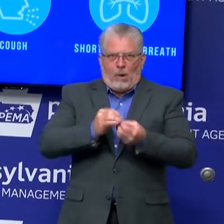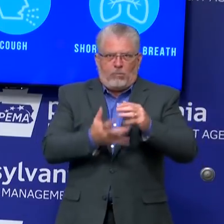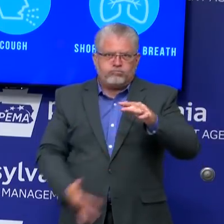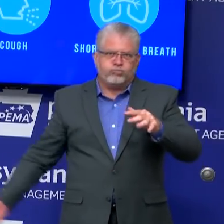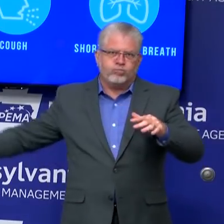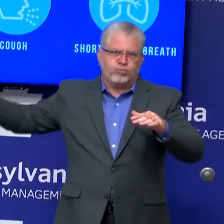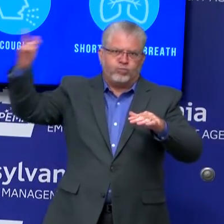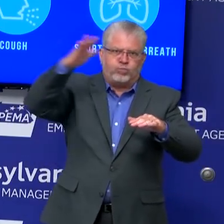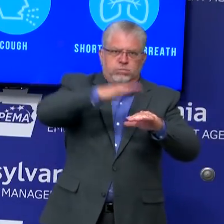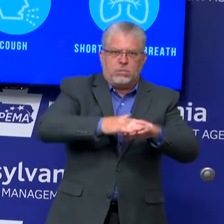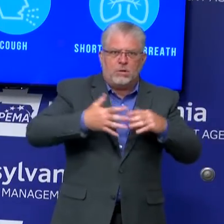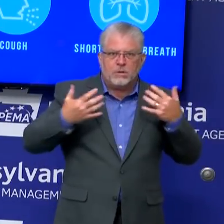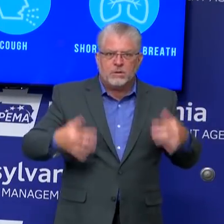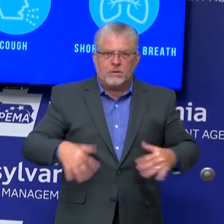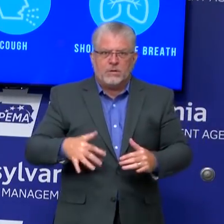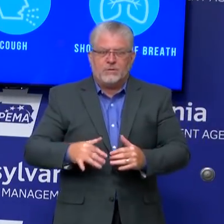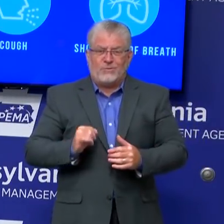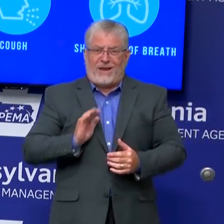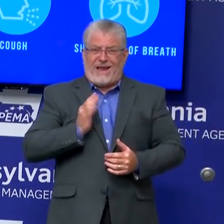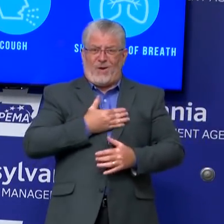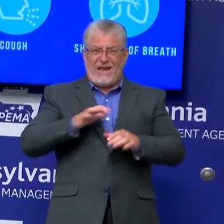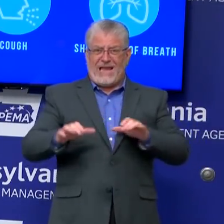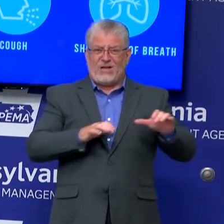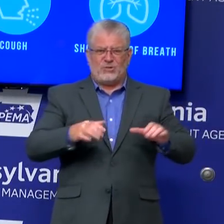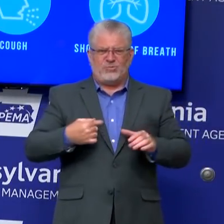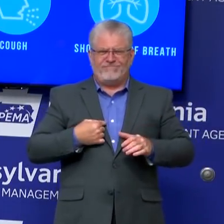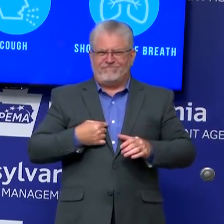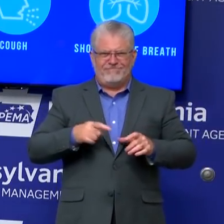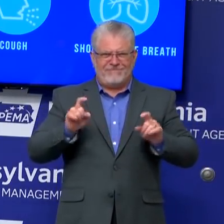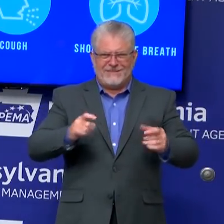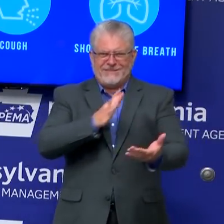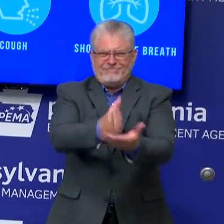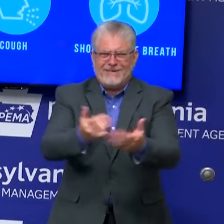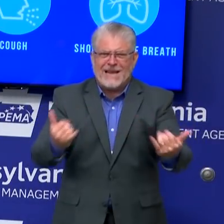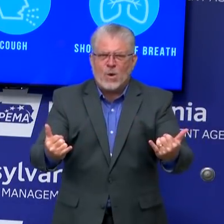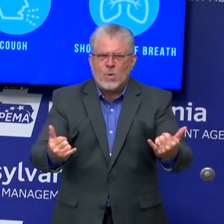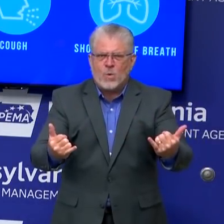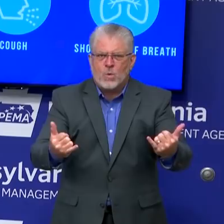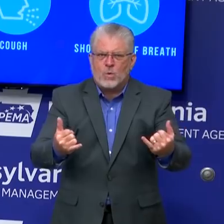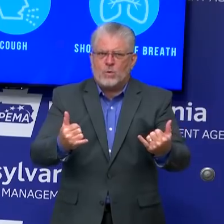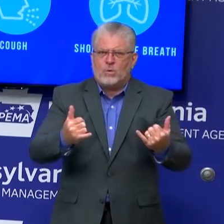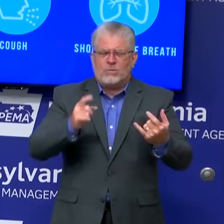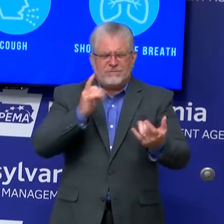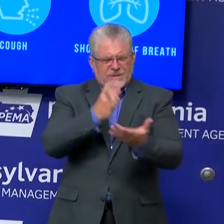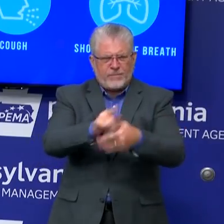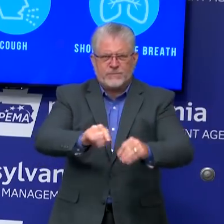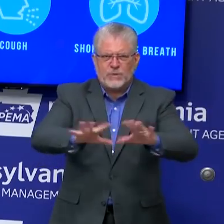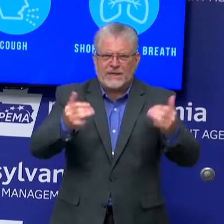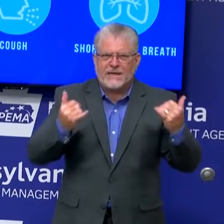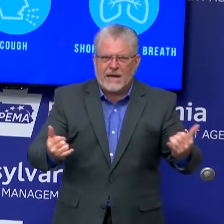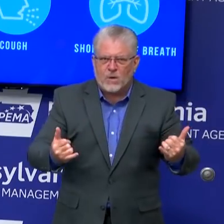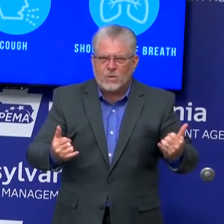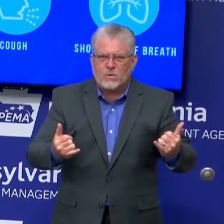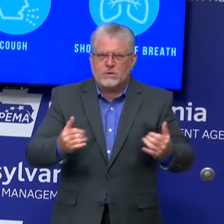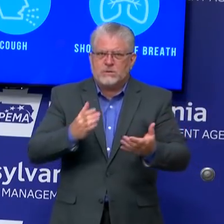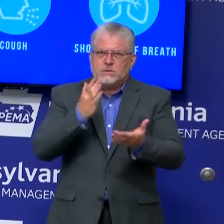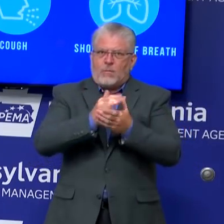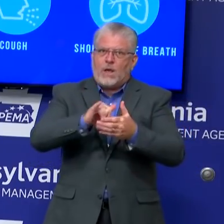now to stop the spread of COVID-19 and stop the disease transmission cycle from